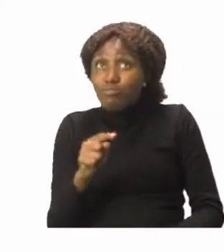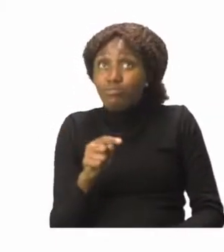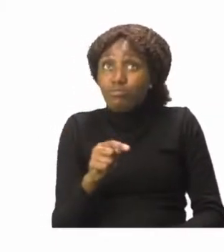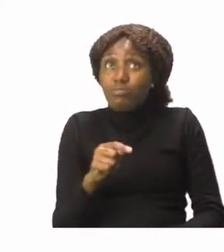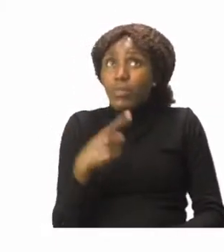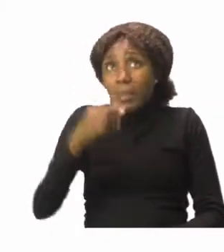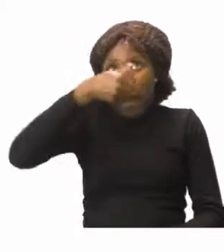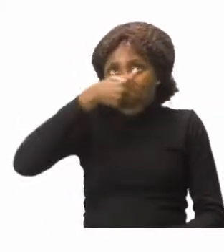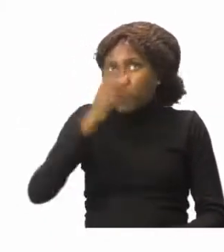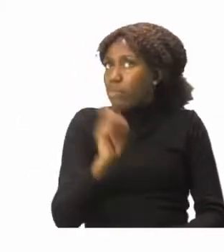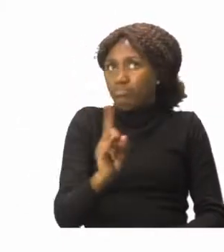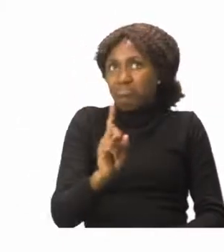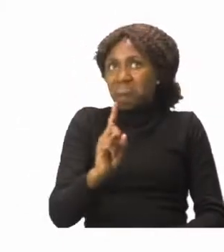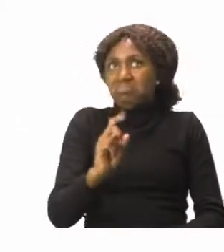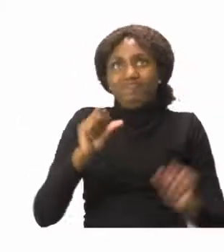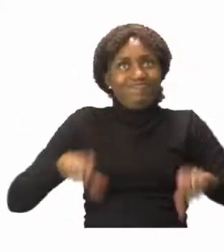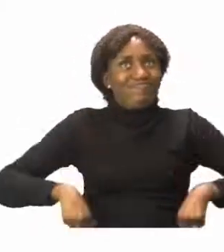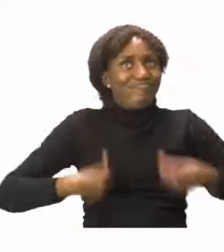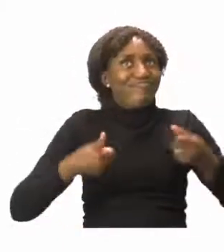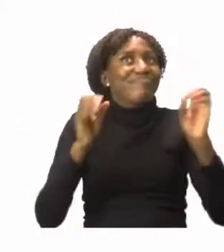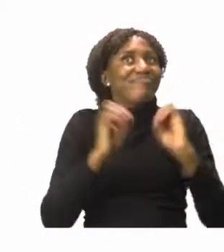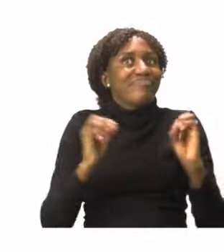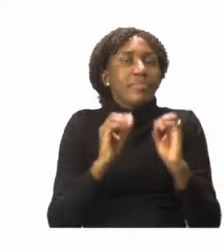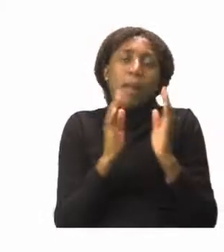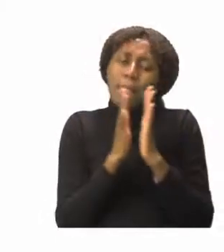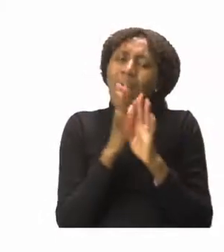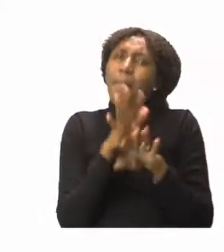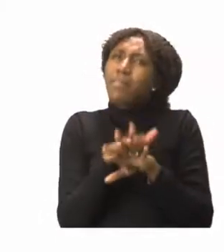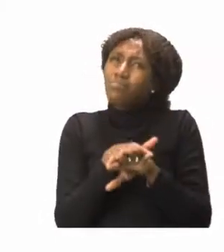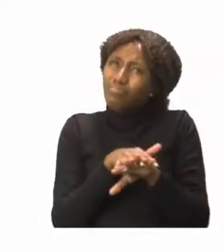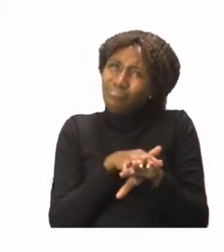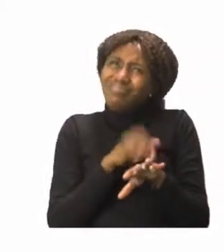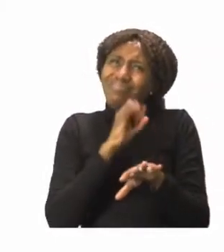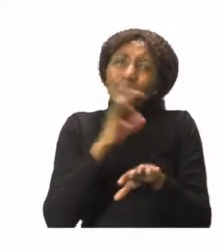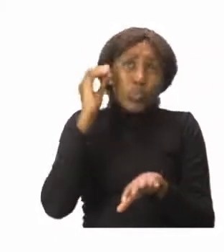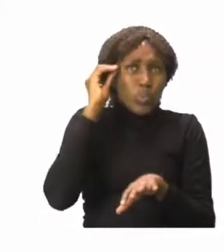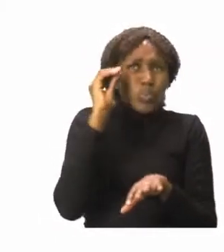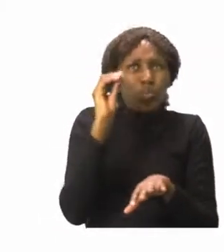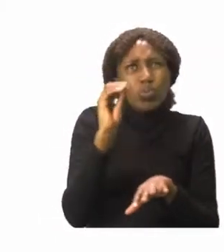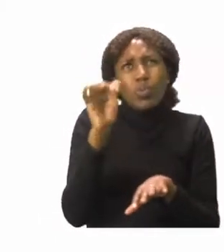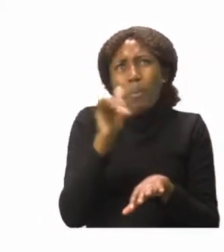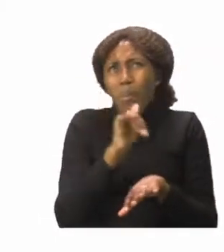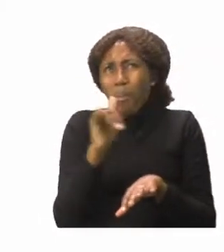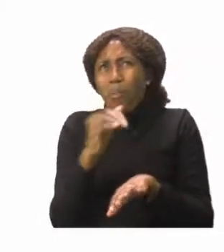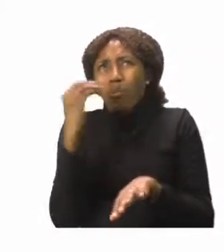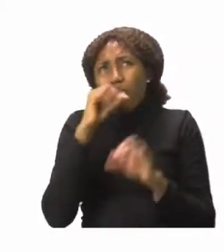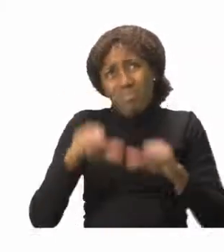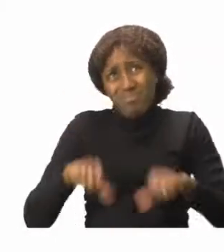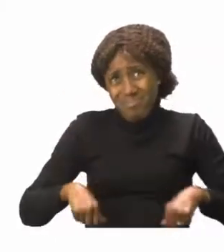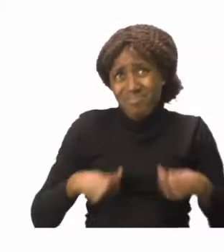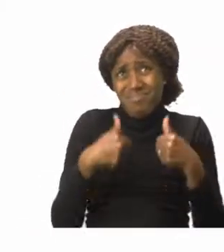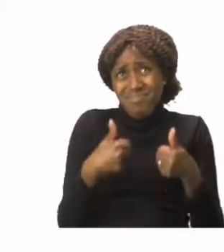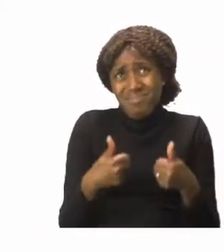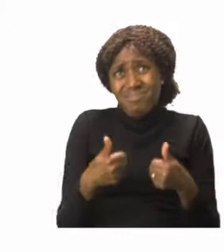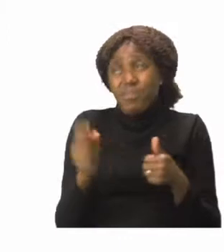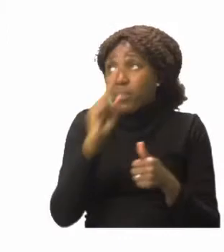the pizza. Take your time with this one. If you're not sure which foods are there, you can